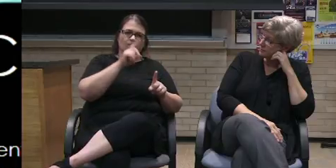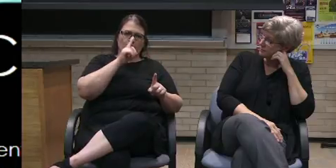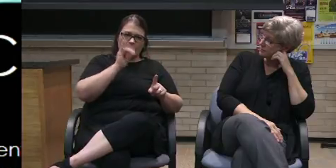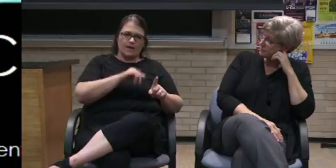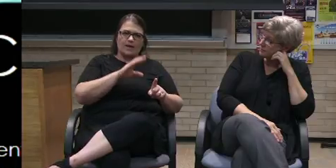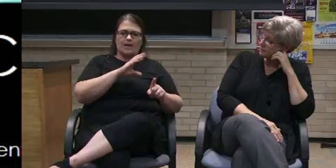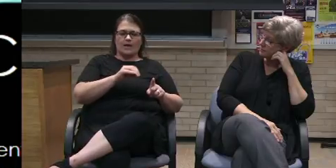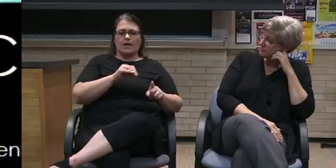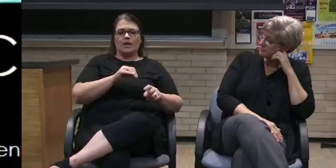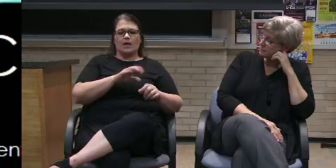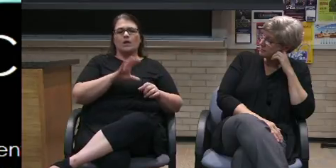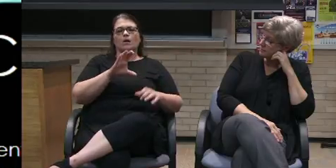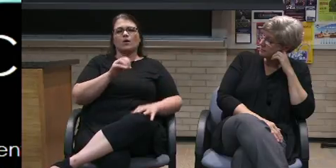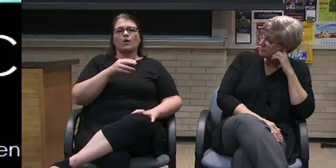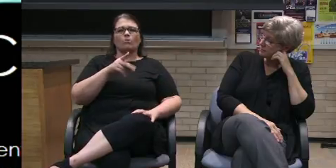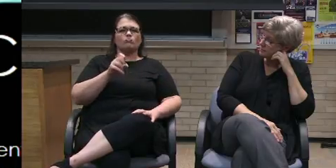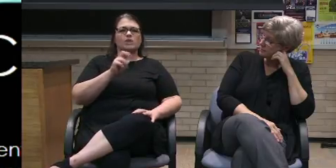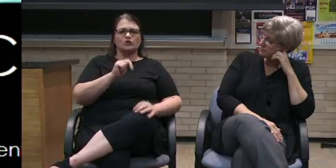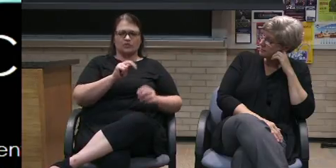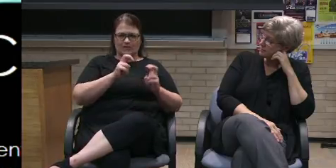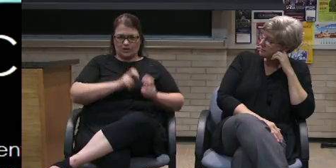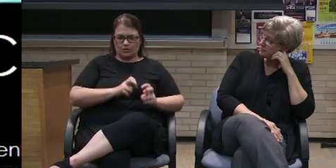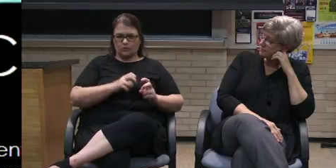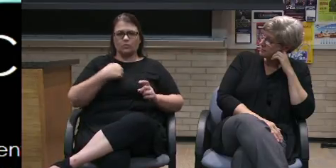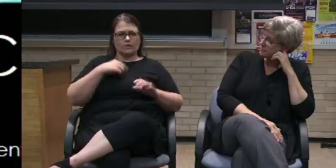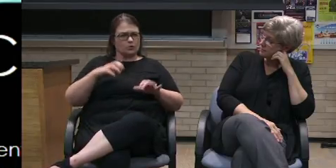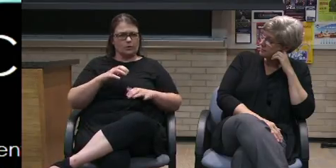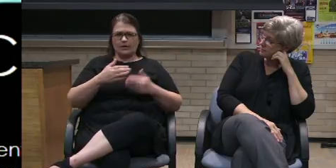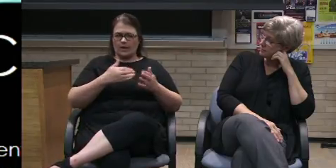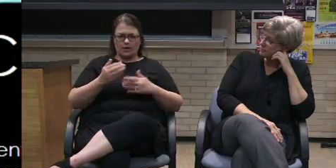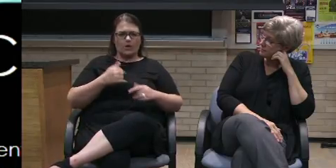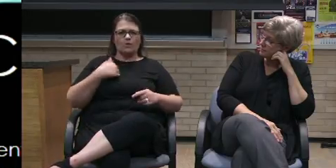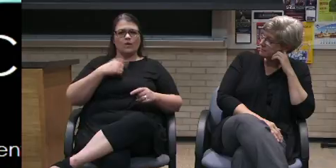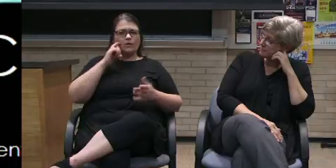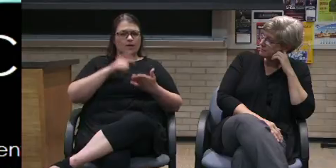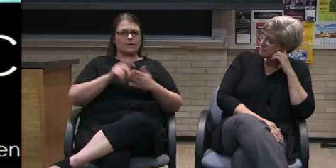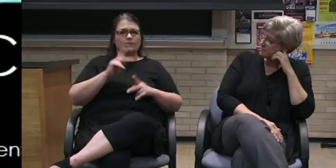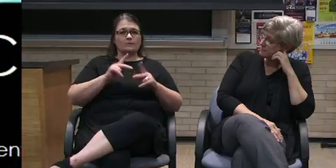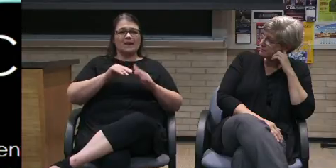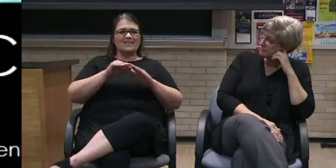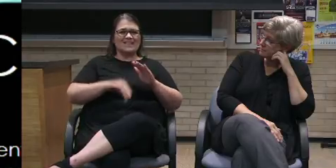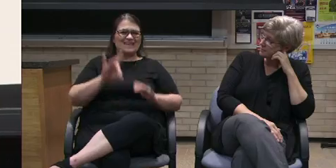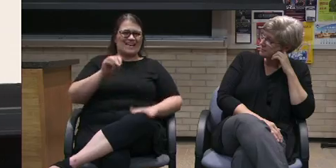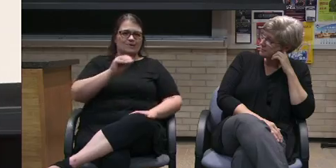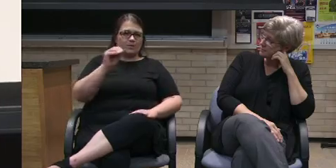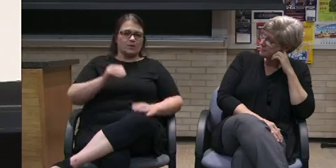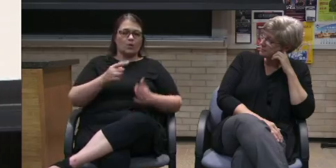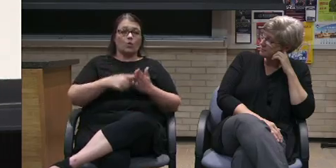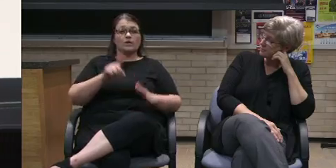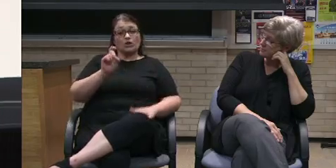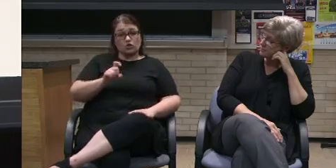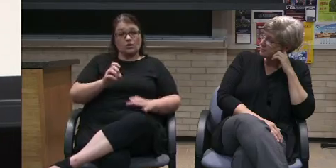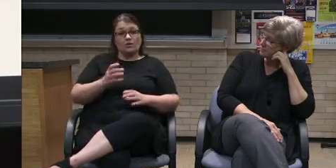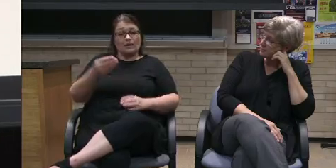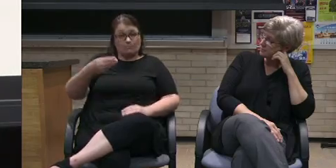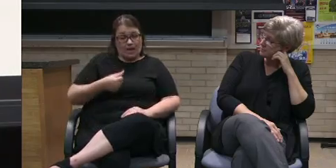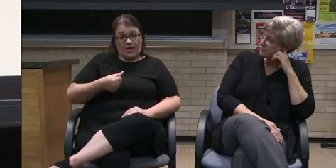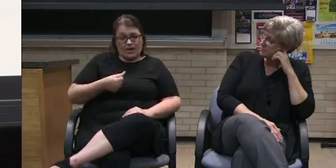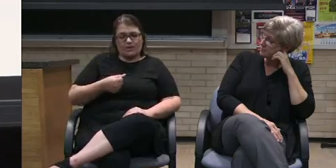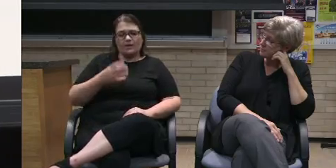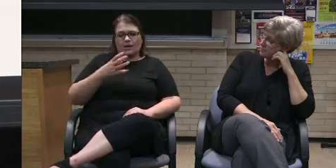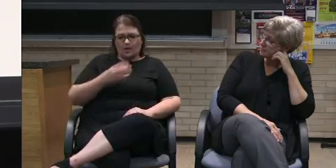issues. So, but we were going to do it on our own anyway. We identified folks who were less than 80% of what they should be being paid, and had